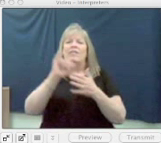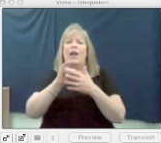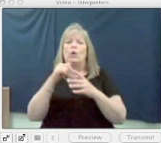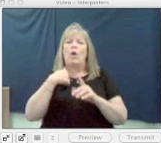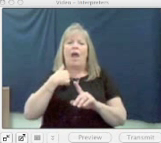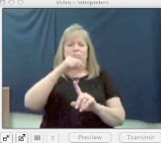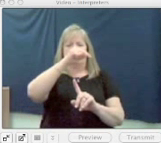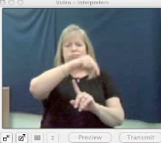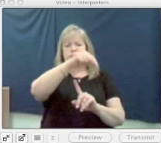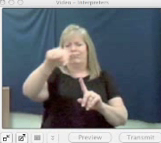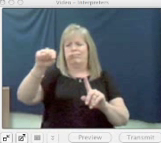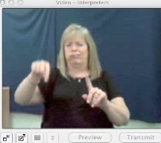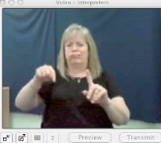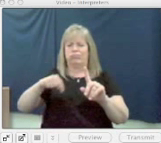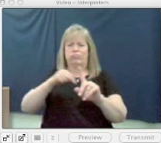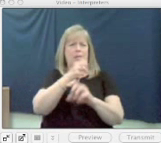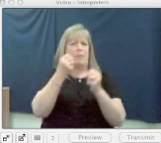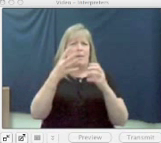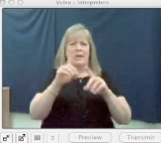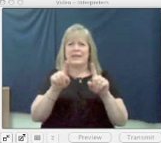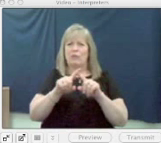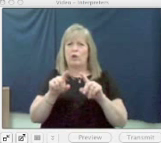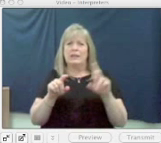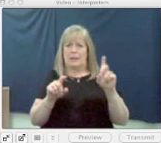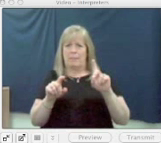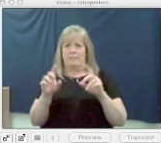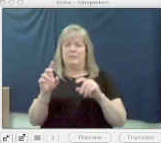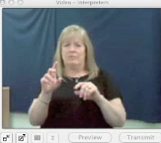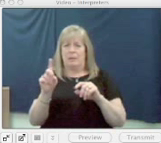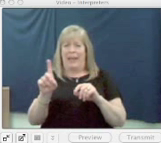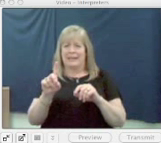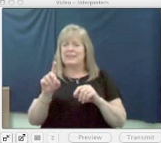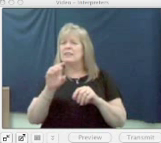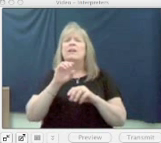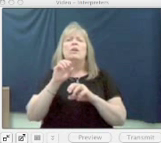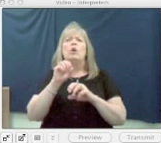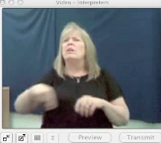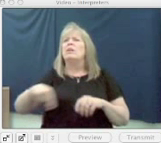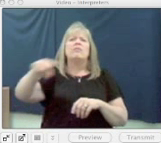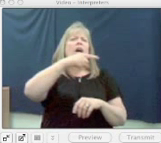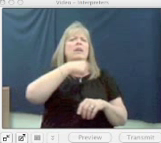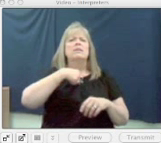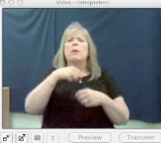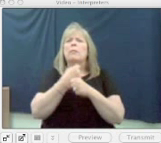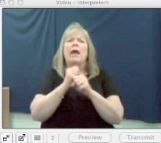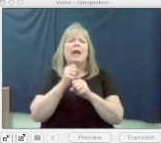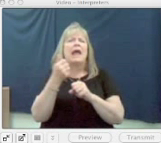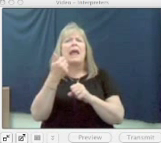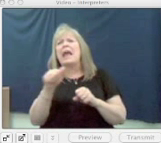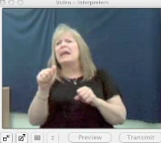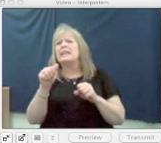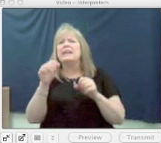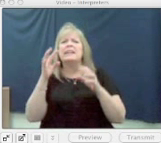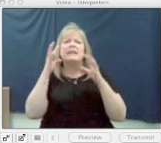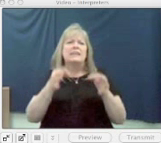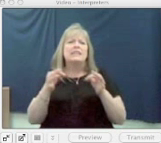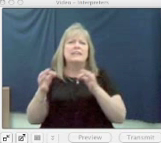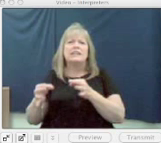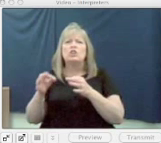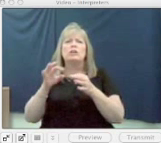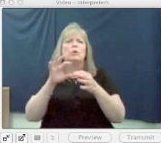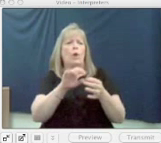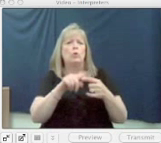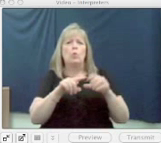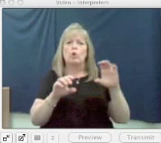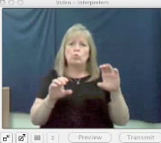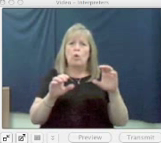demands. None of us, as I said earlier, make a decision, a control decision, in light of the one demand or the main